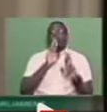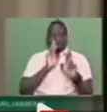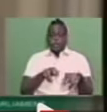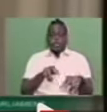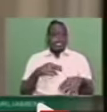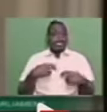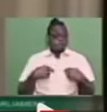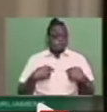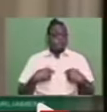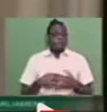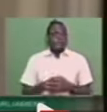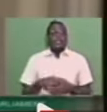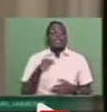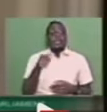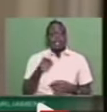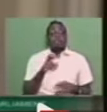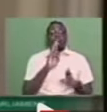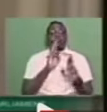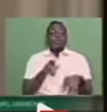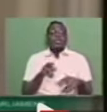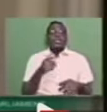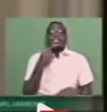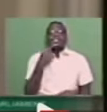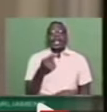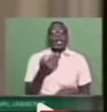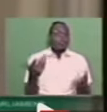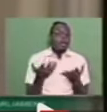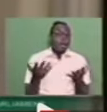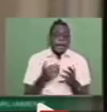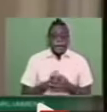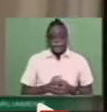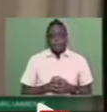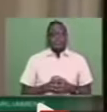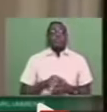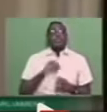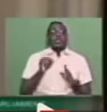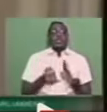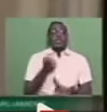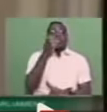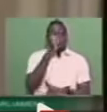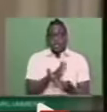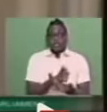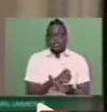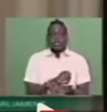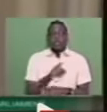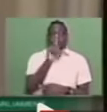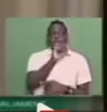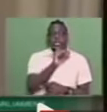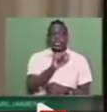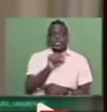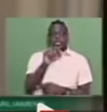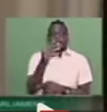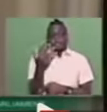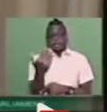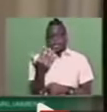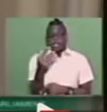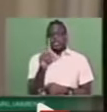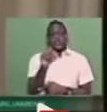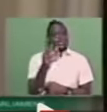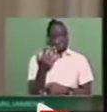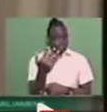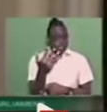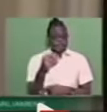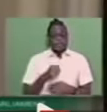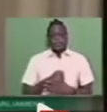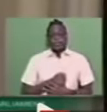June 2015, which would have been just before, these reports are done with data up to June in any calendar year,